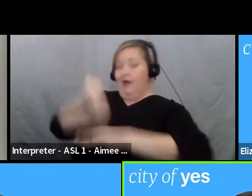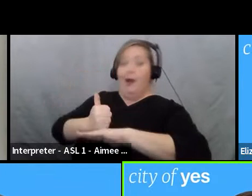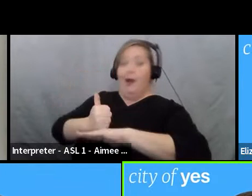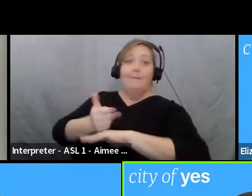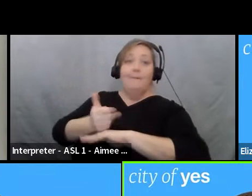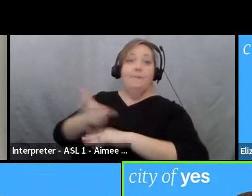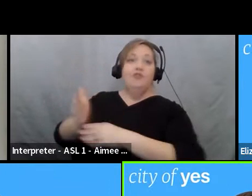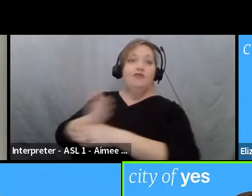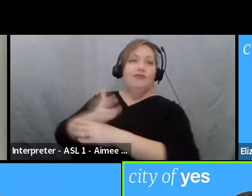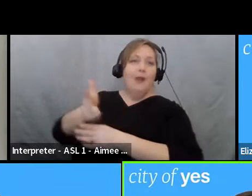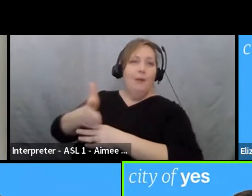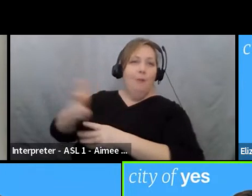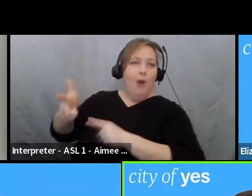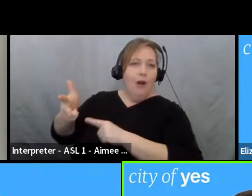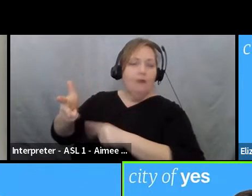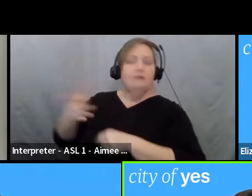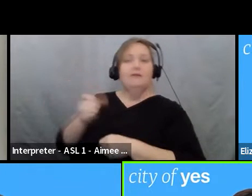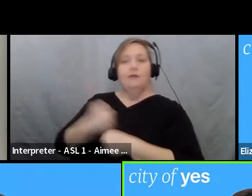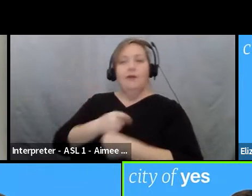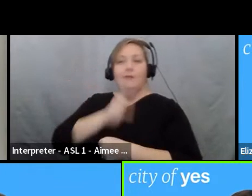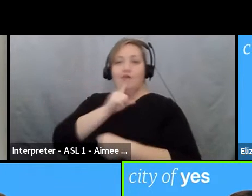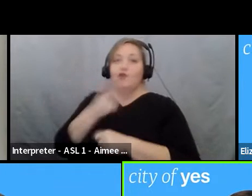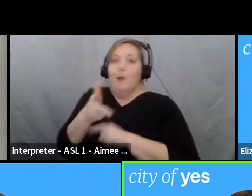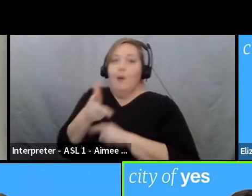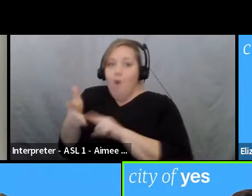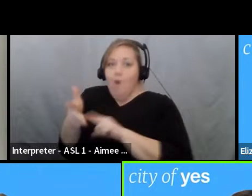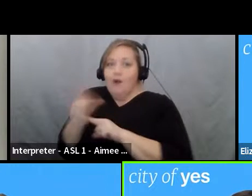so we're trying to ensure that parking is a